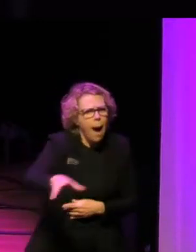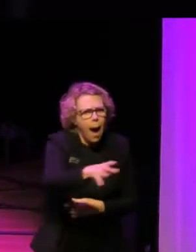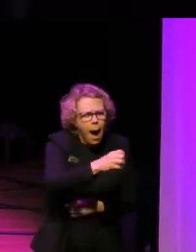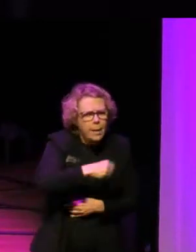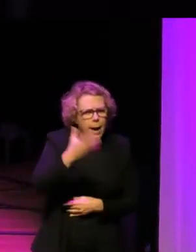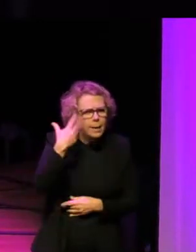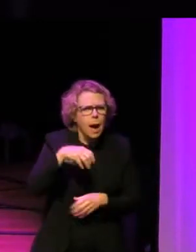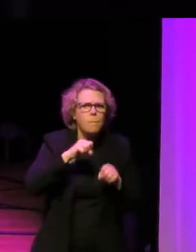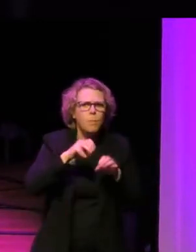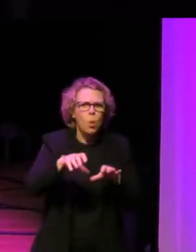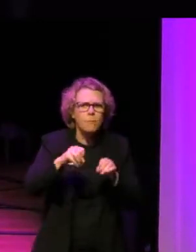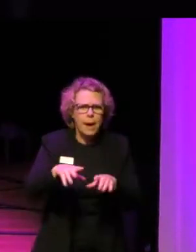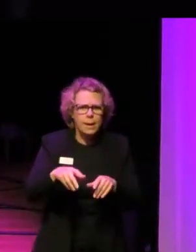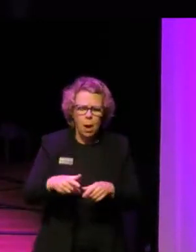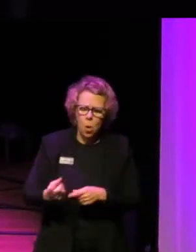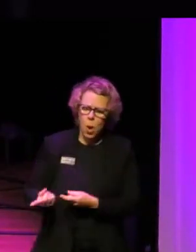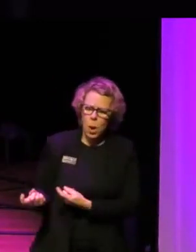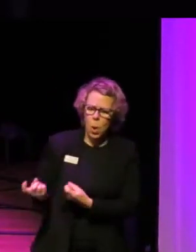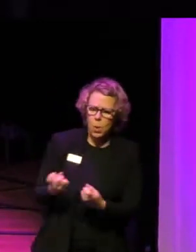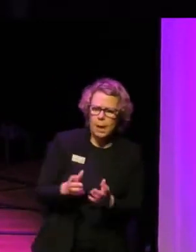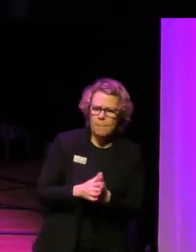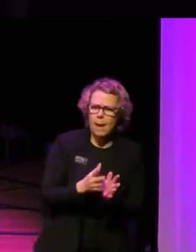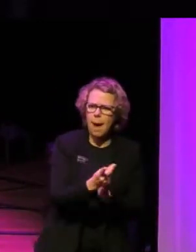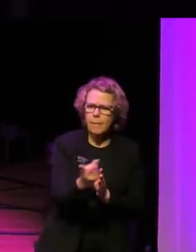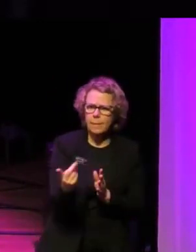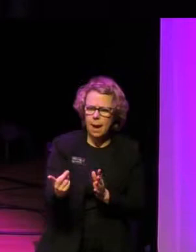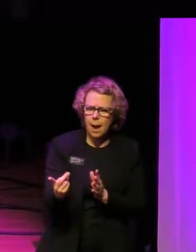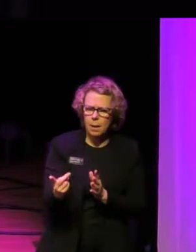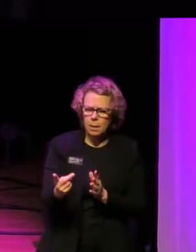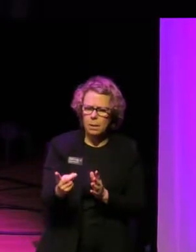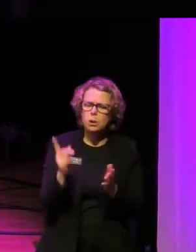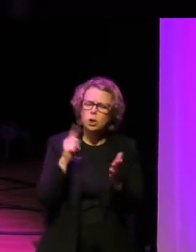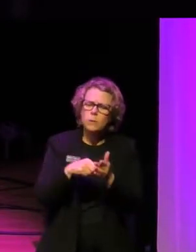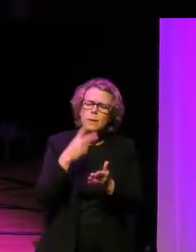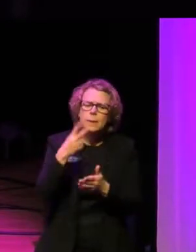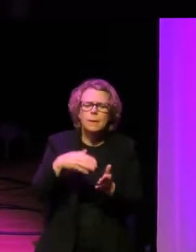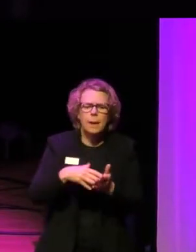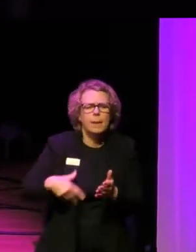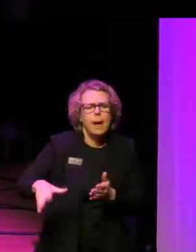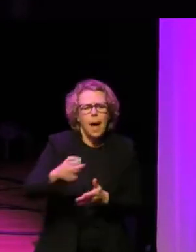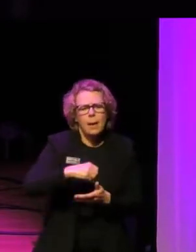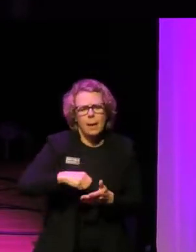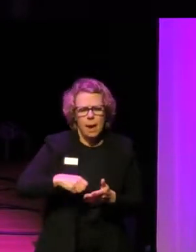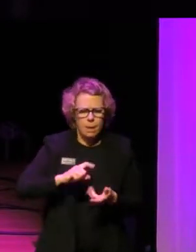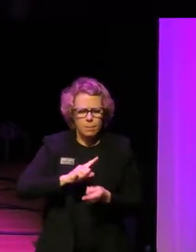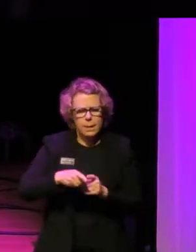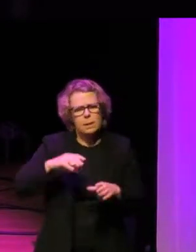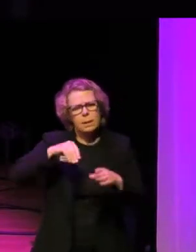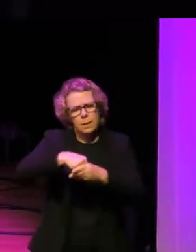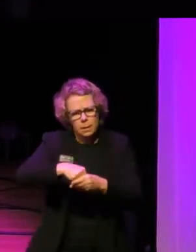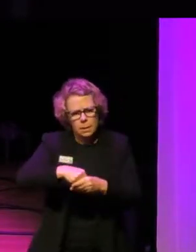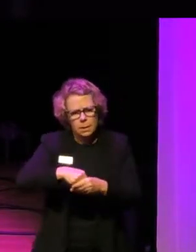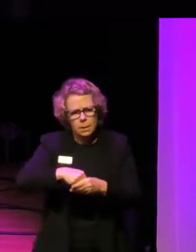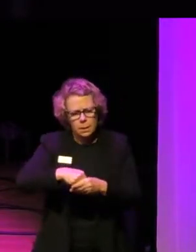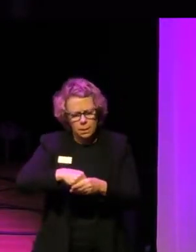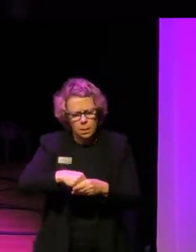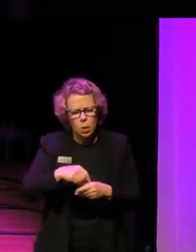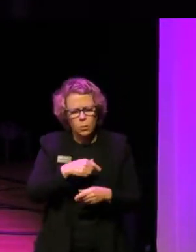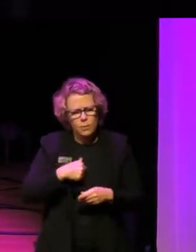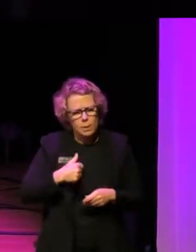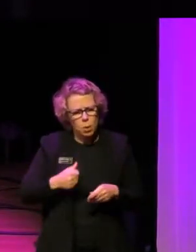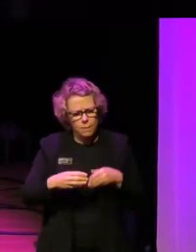behavior to achieve the changes they want in society. And to be able to do that, you need to lead